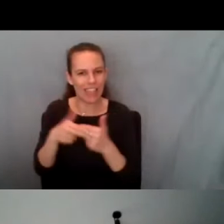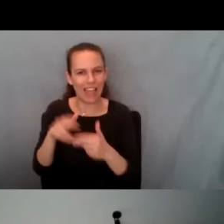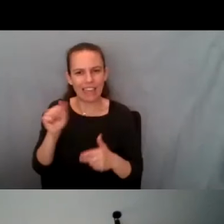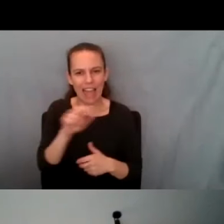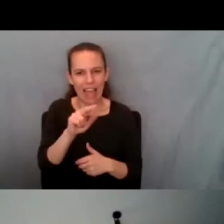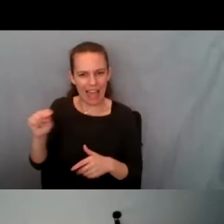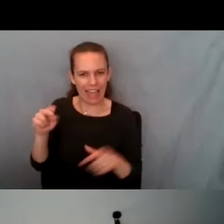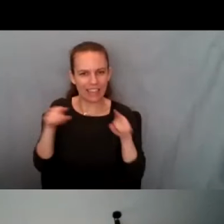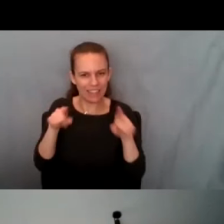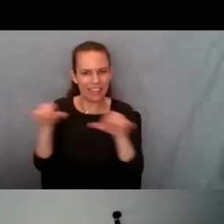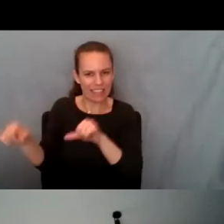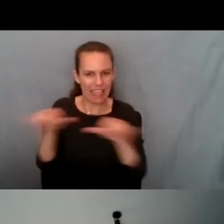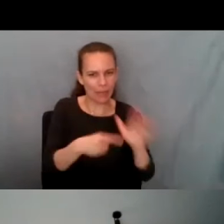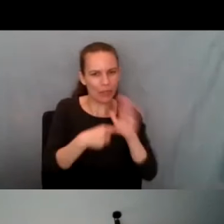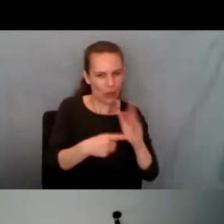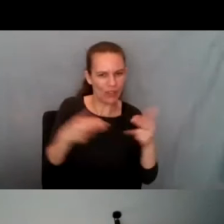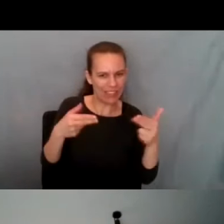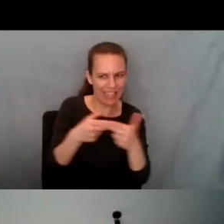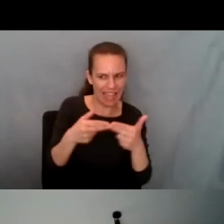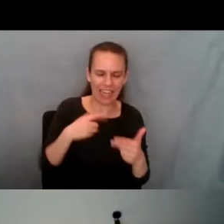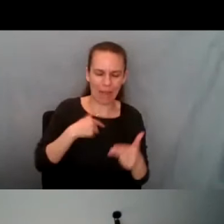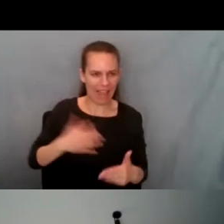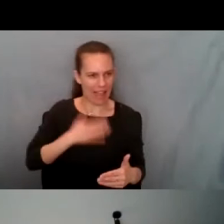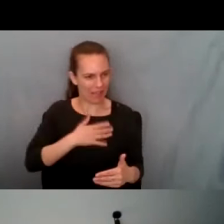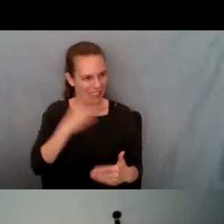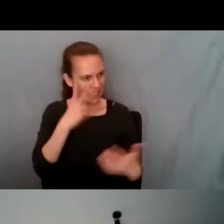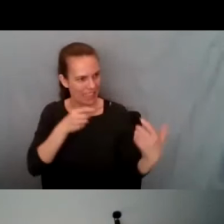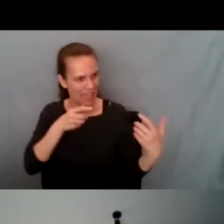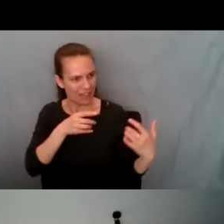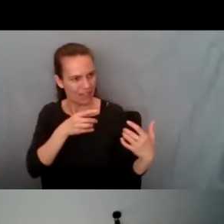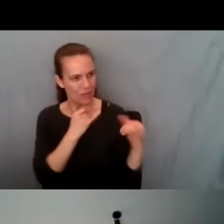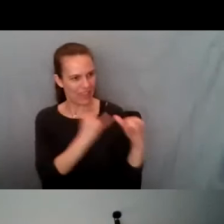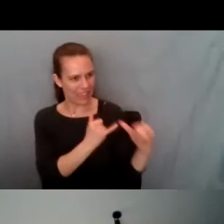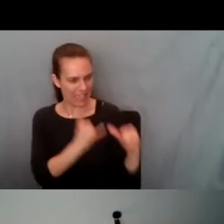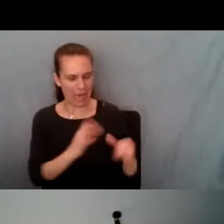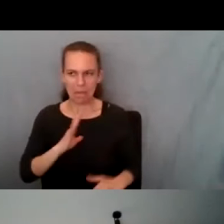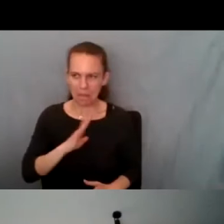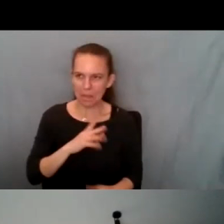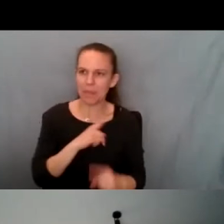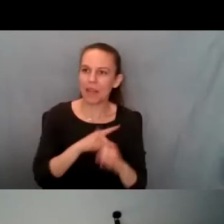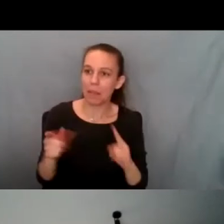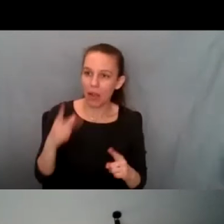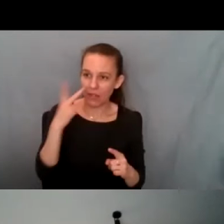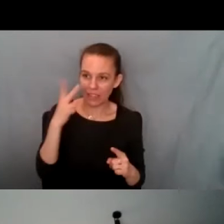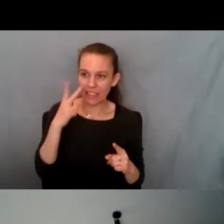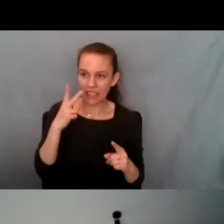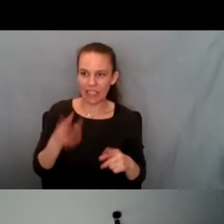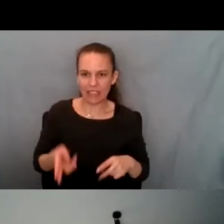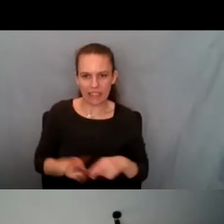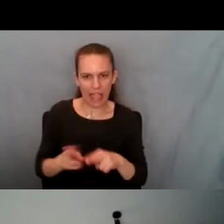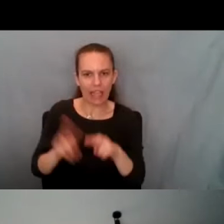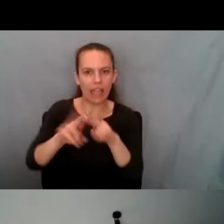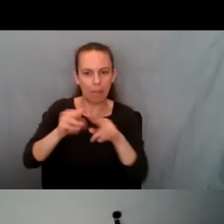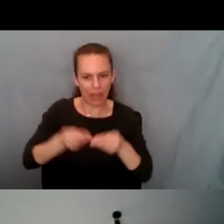aligned on these, is that we're looking at a very rapid scale up and rollout of the vaccines during the duration